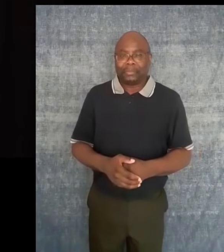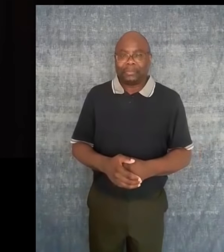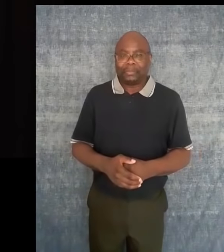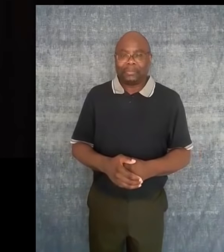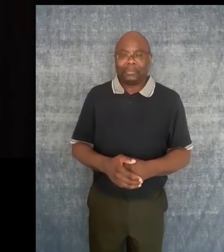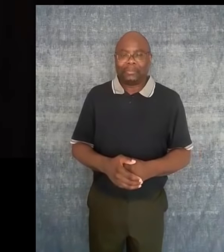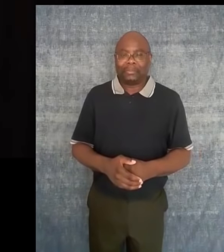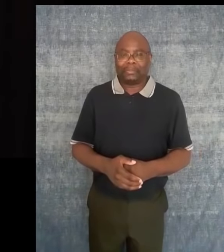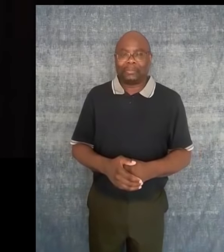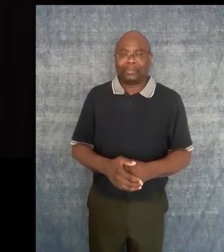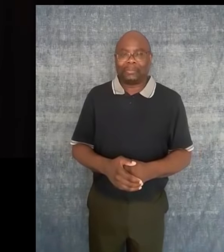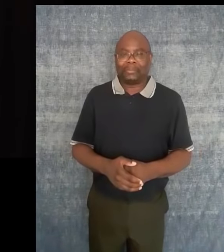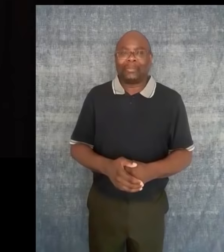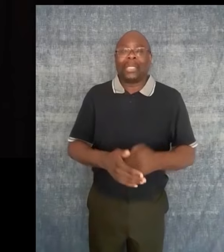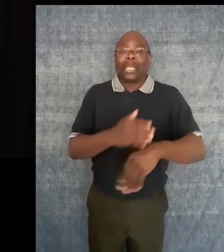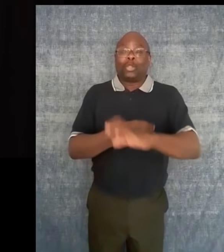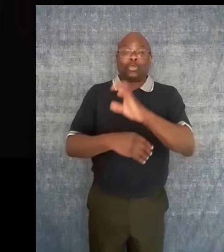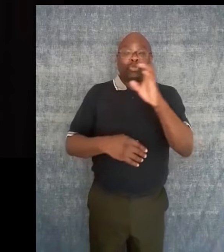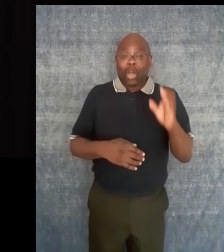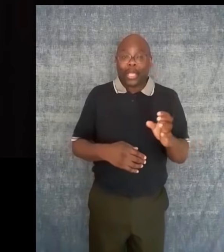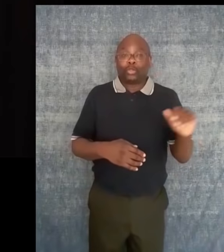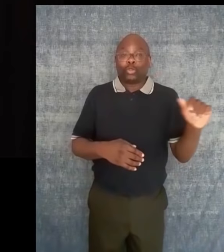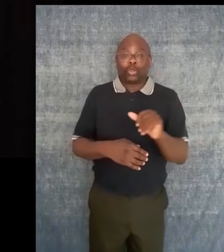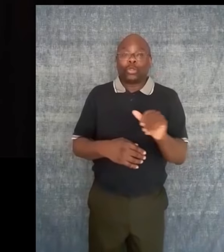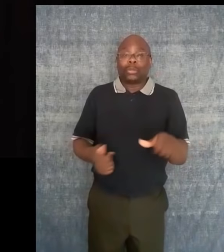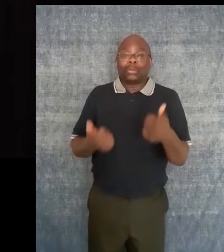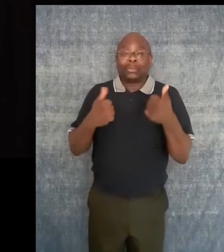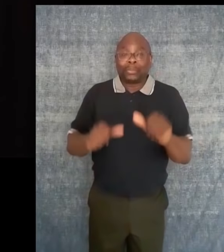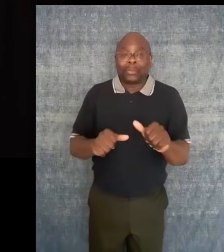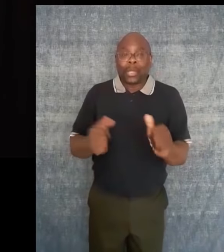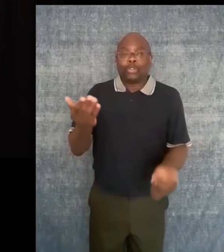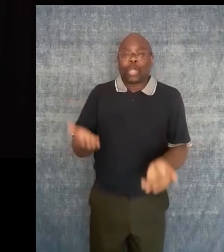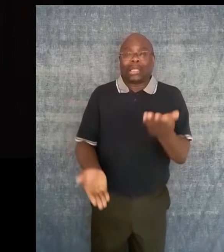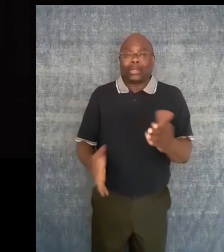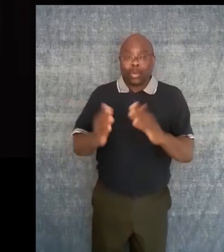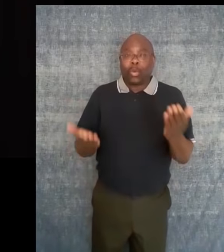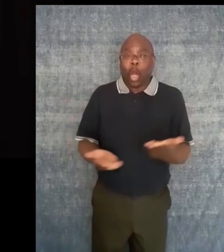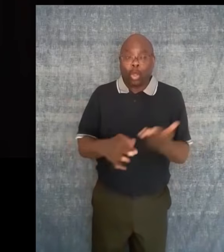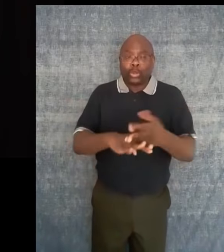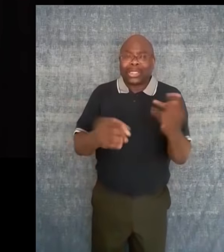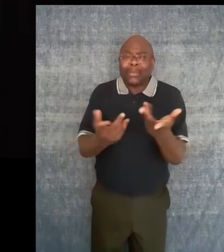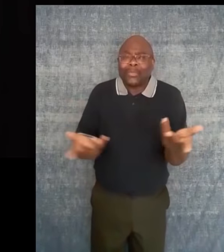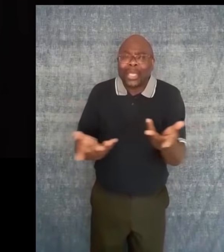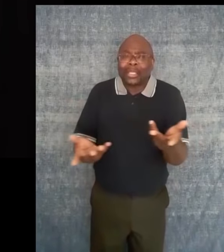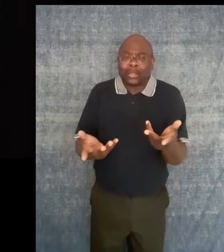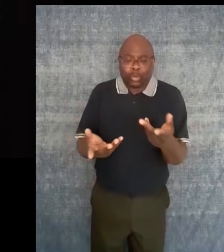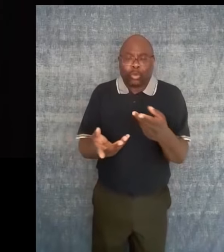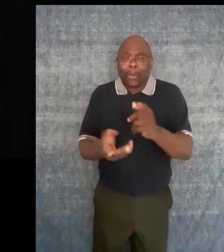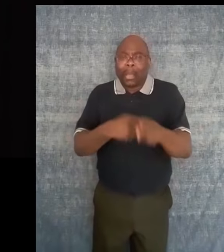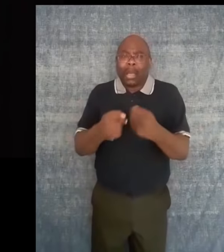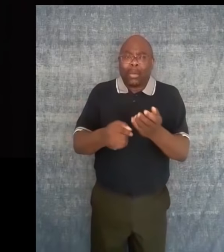So in Christ, we are to bring justice to the world. We are to do something, to get